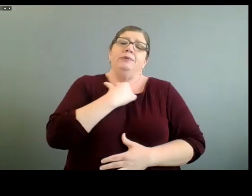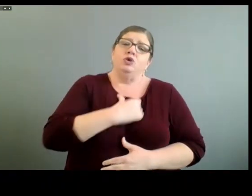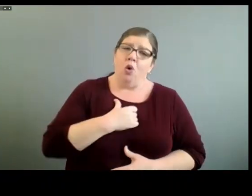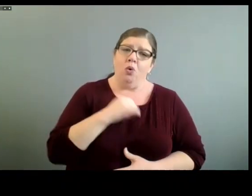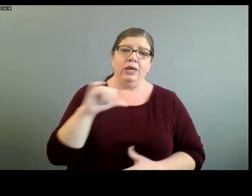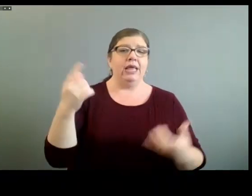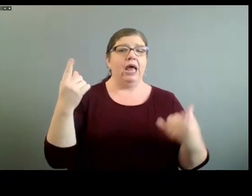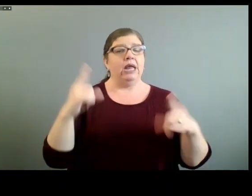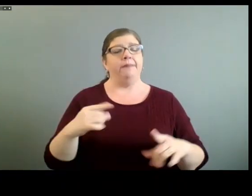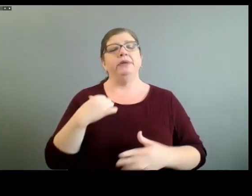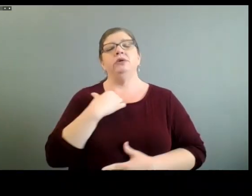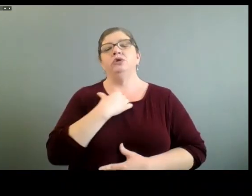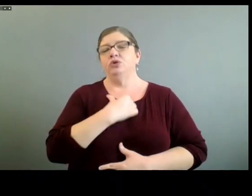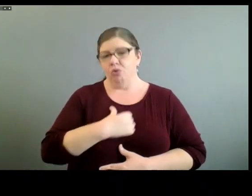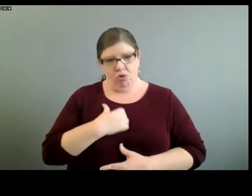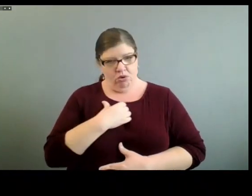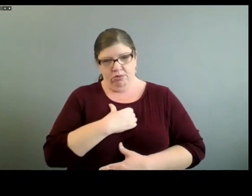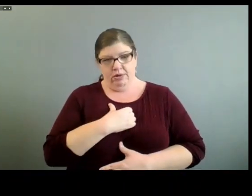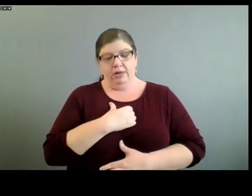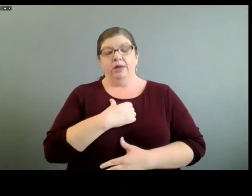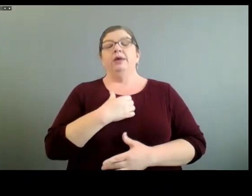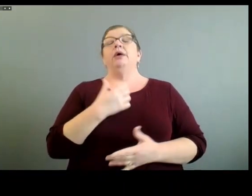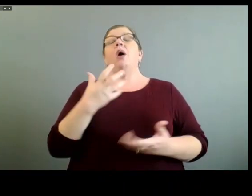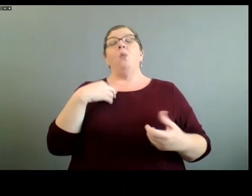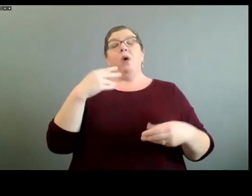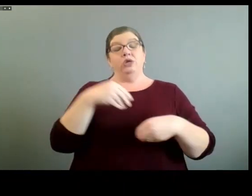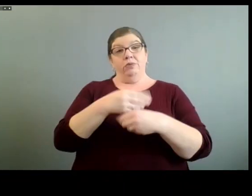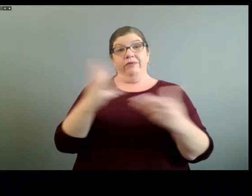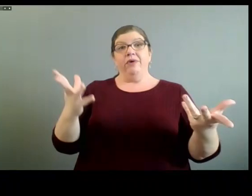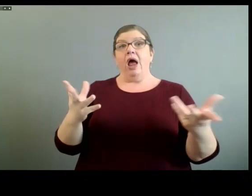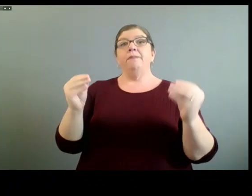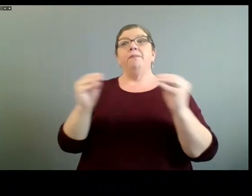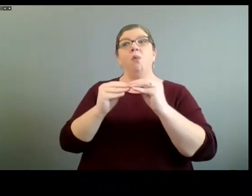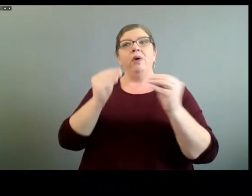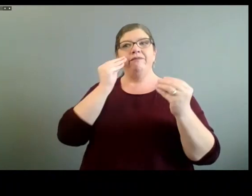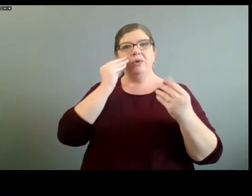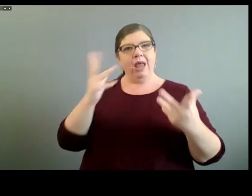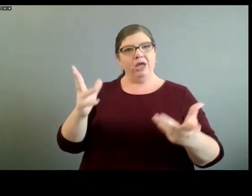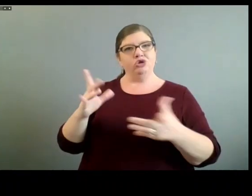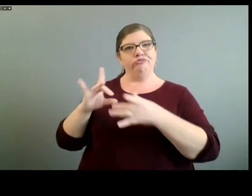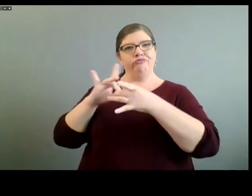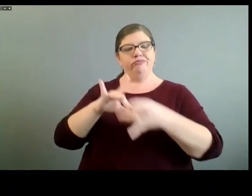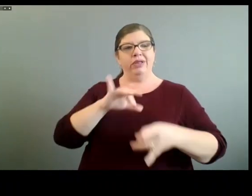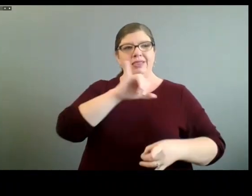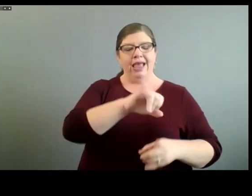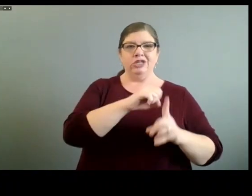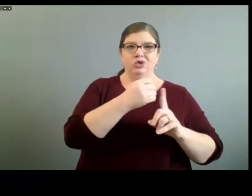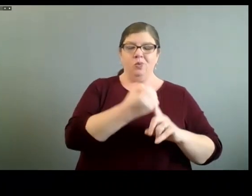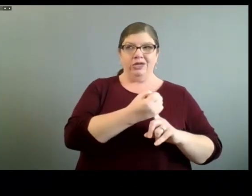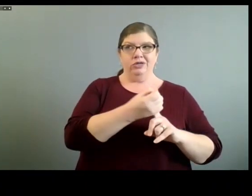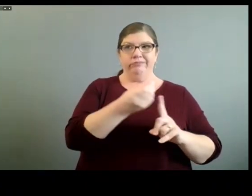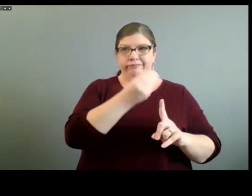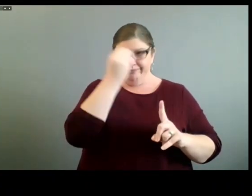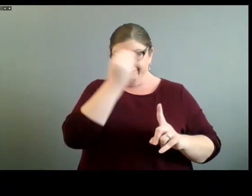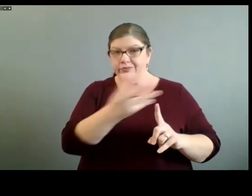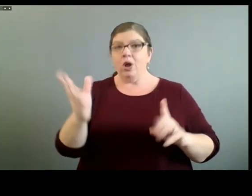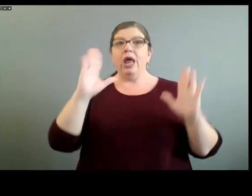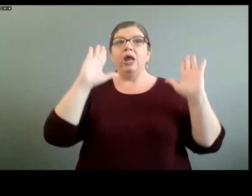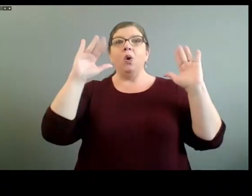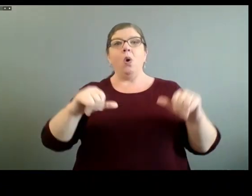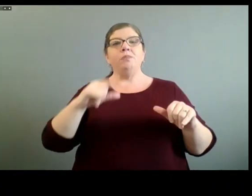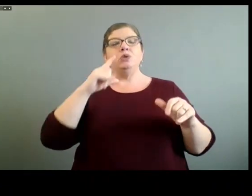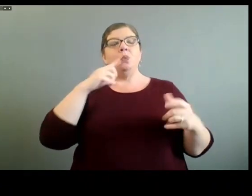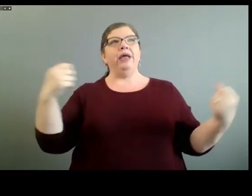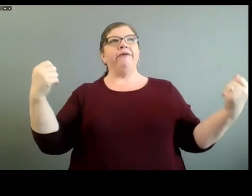occurred. I want to provide additional information about the case in hopes that it will dispel